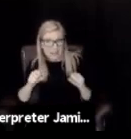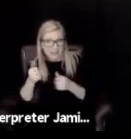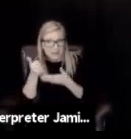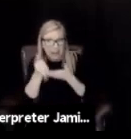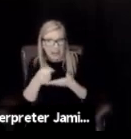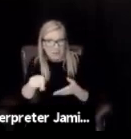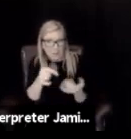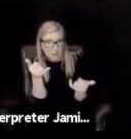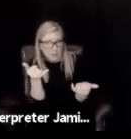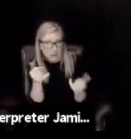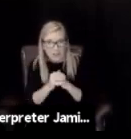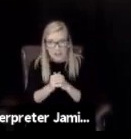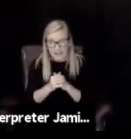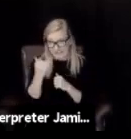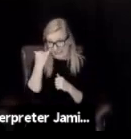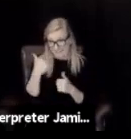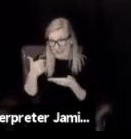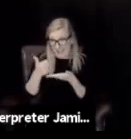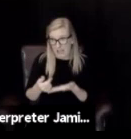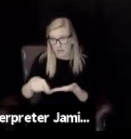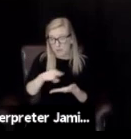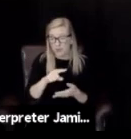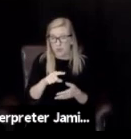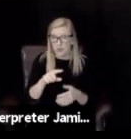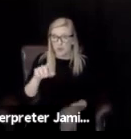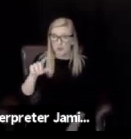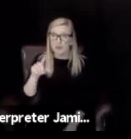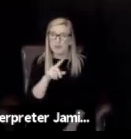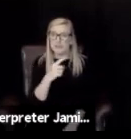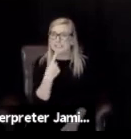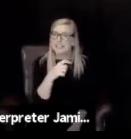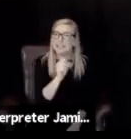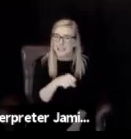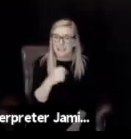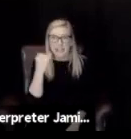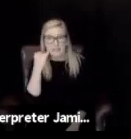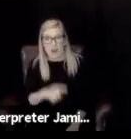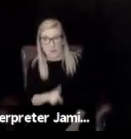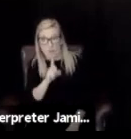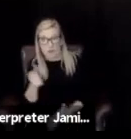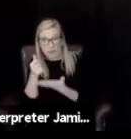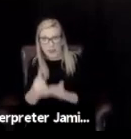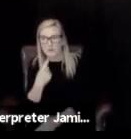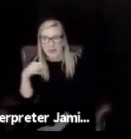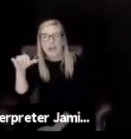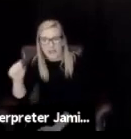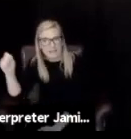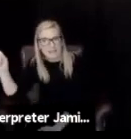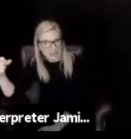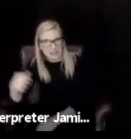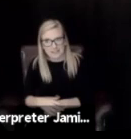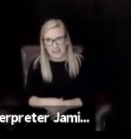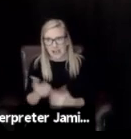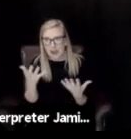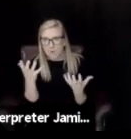today. If I have, type yes. If I really have, type yes, yes. Let me know. I need to